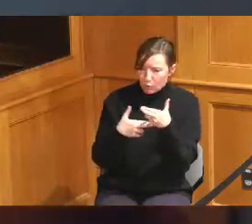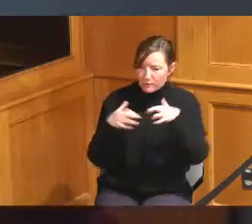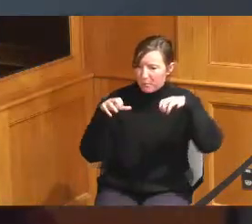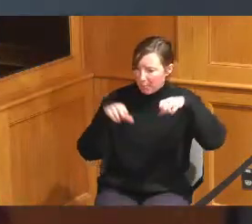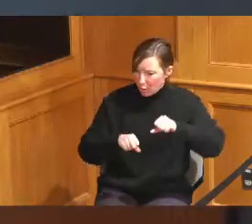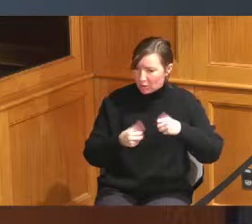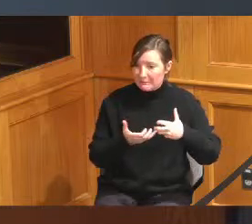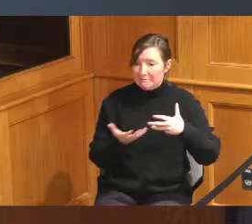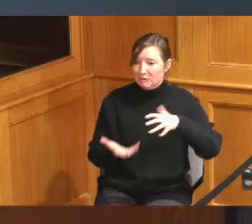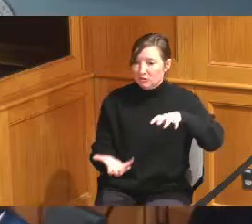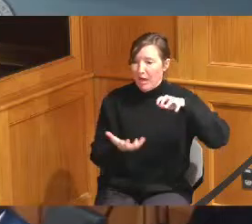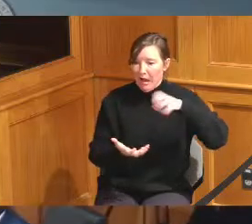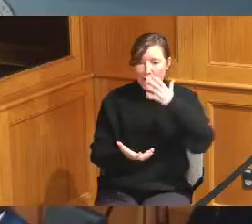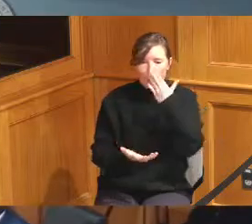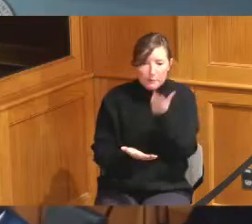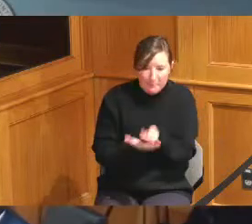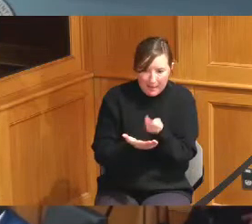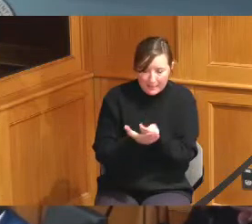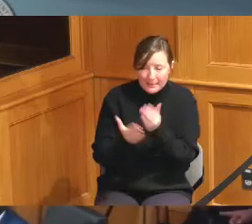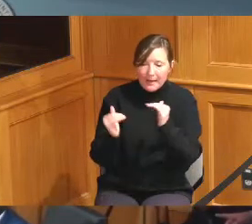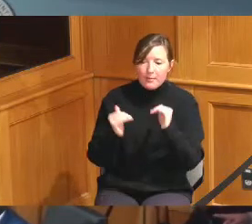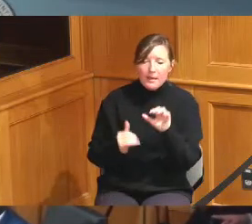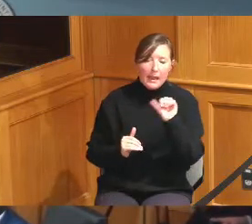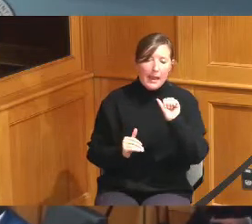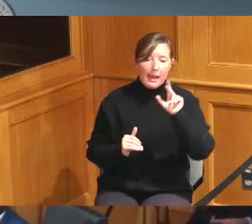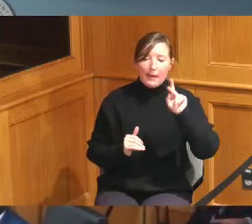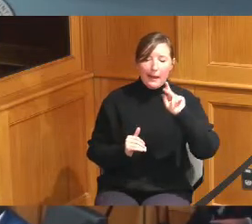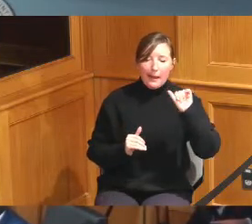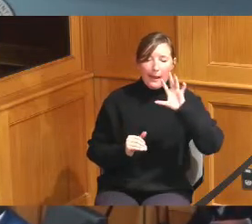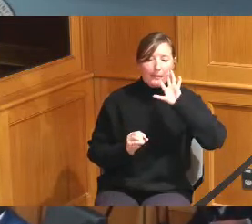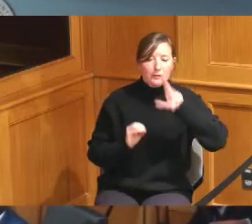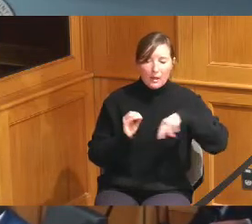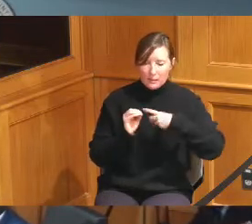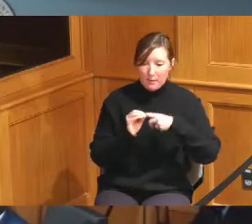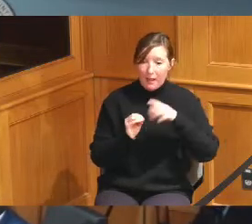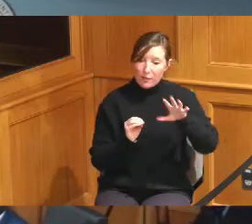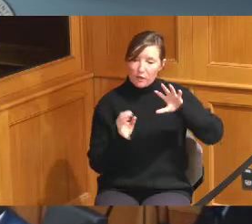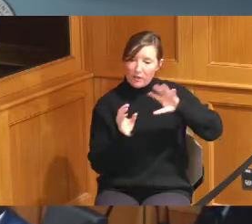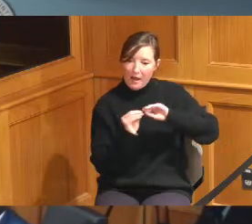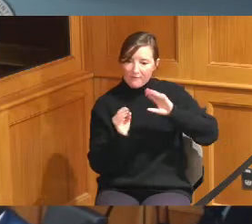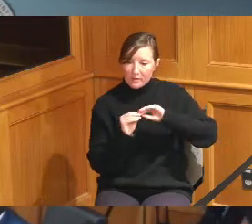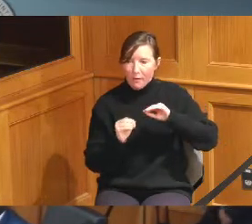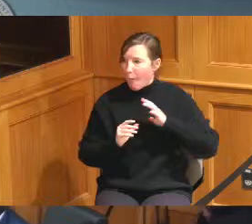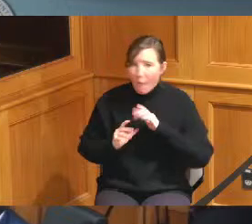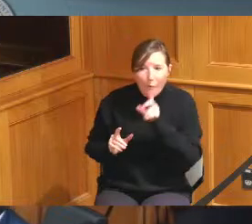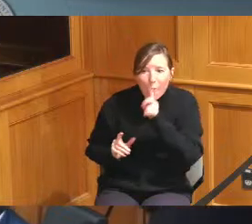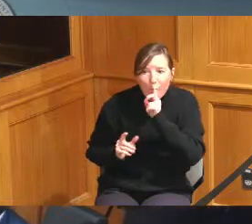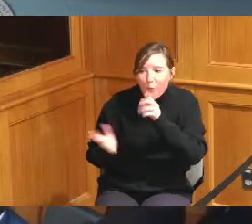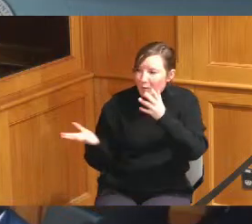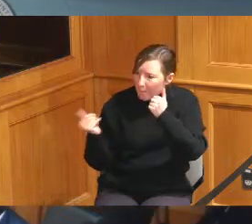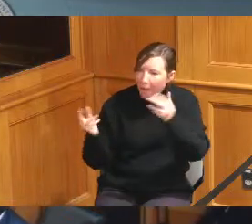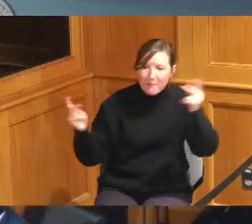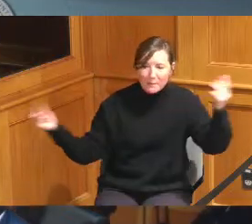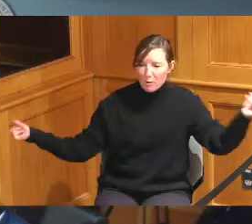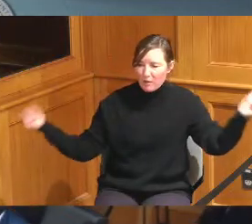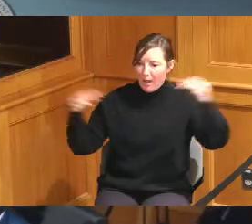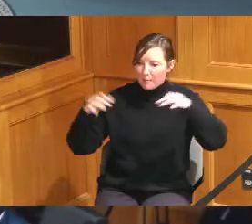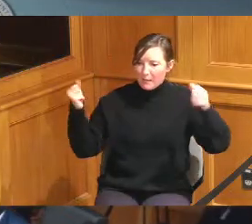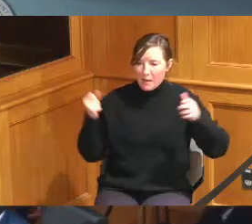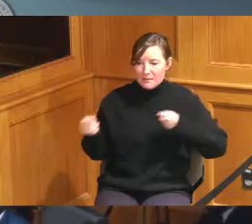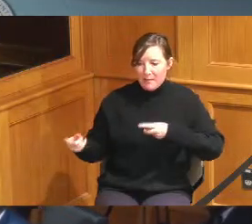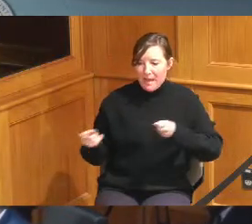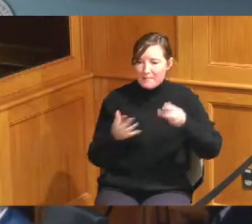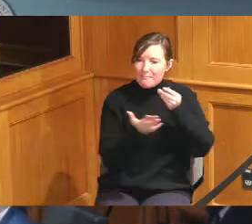in. And then the AKAs are just talking about a conference they're getting ready to bring. So I like to hear all this. They're bringing people to spend